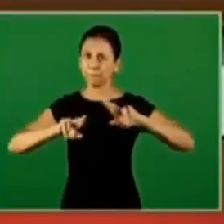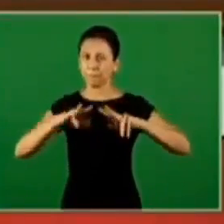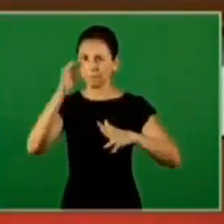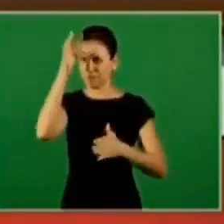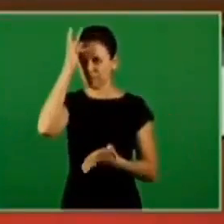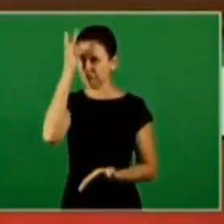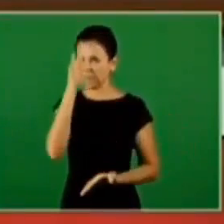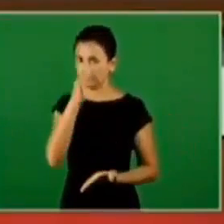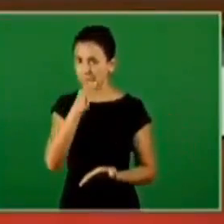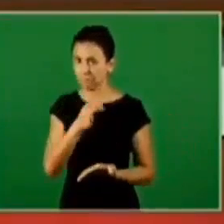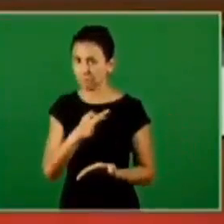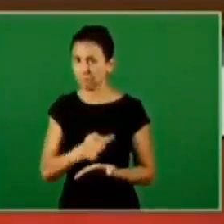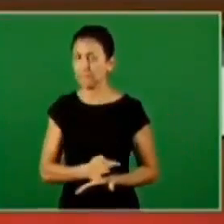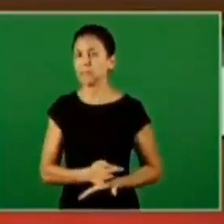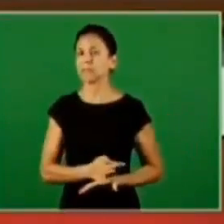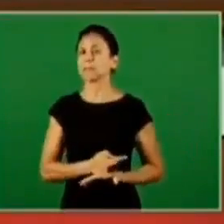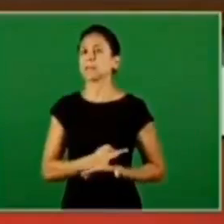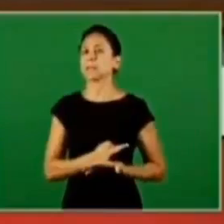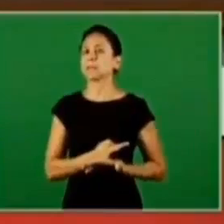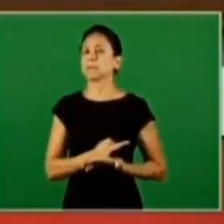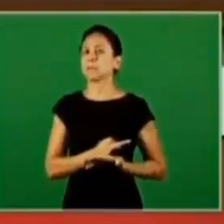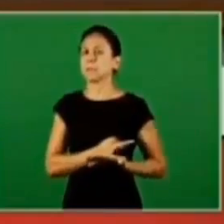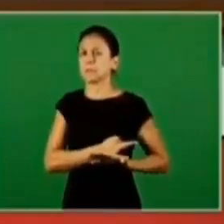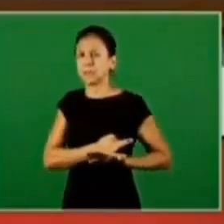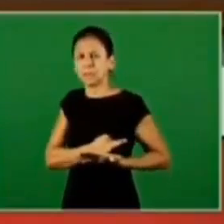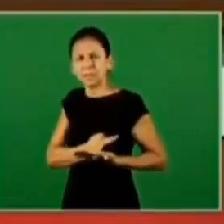efficient faith is the faith that you walk in obedience without stop.